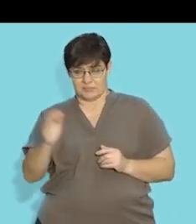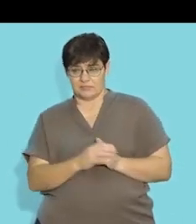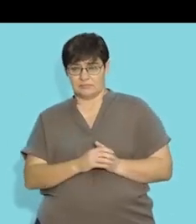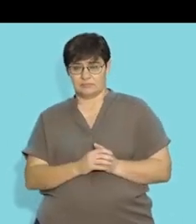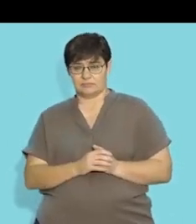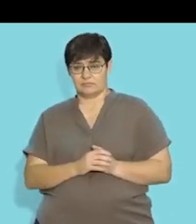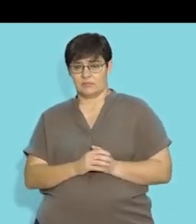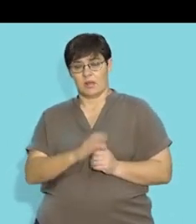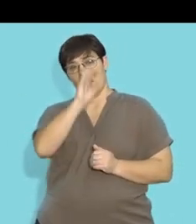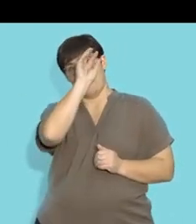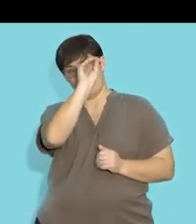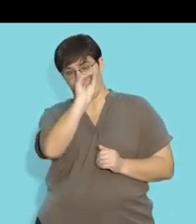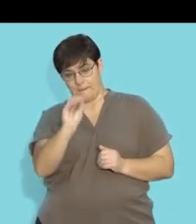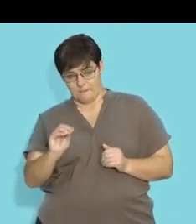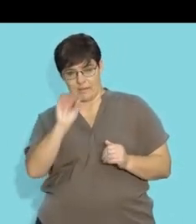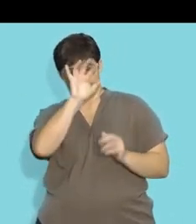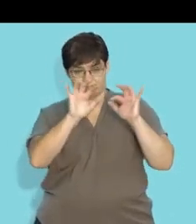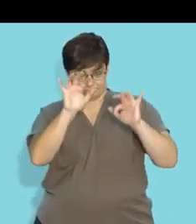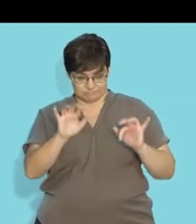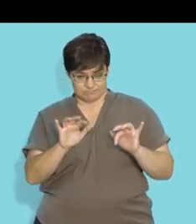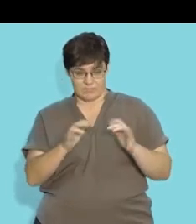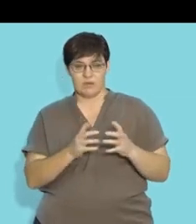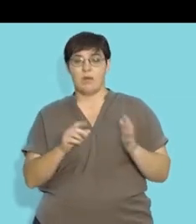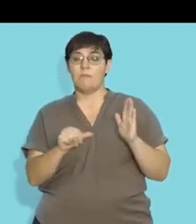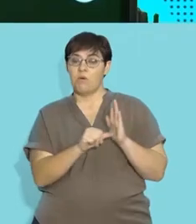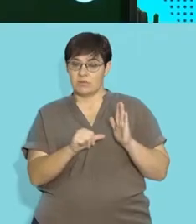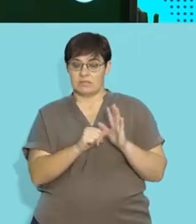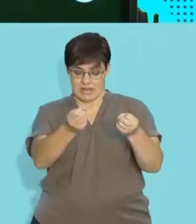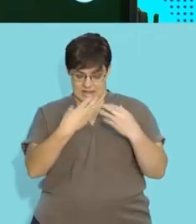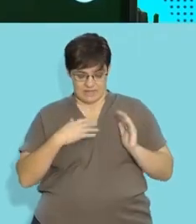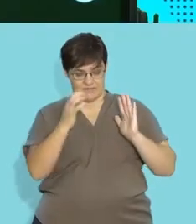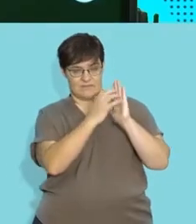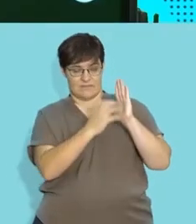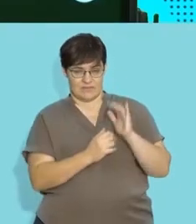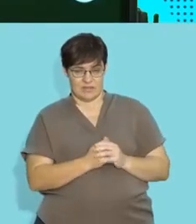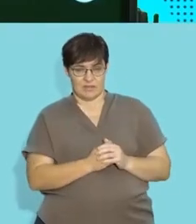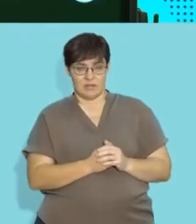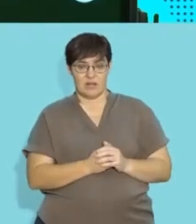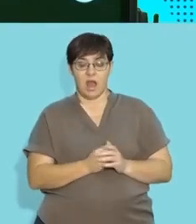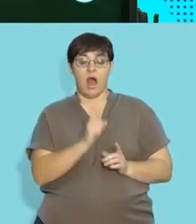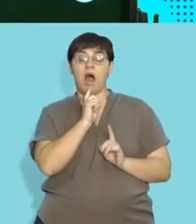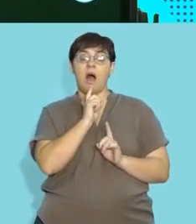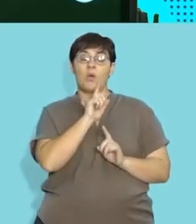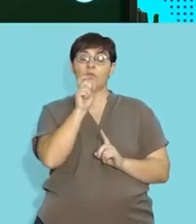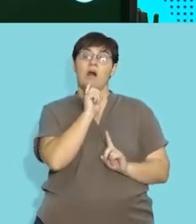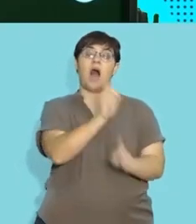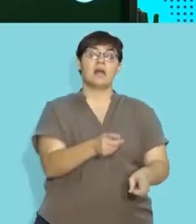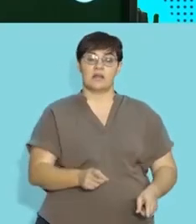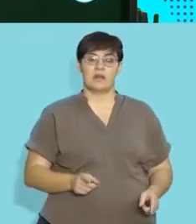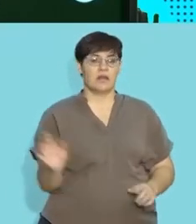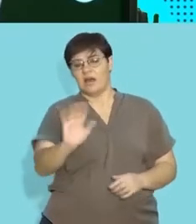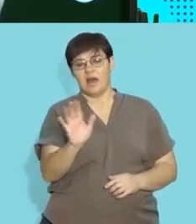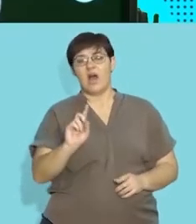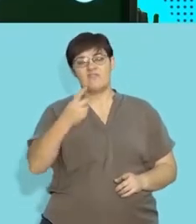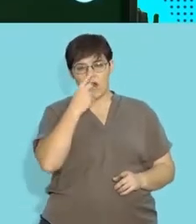and a scatter plot was drawn for us. Are we together? Very important. Before answering the question, understand the question, break it down.